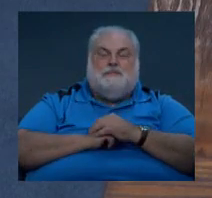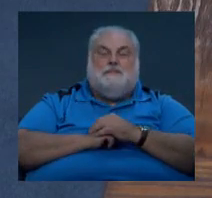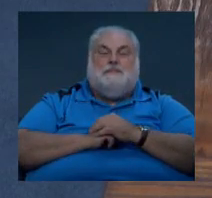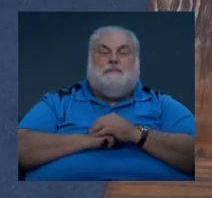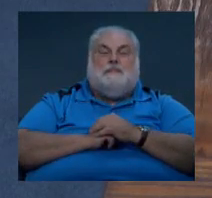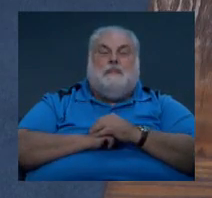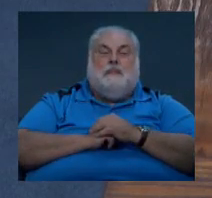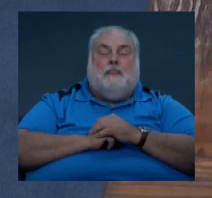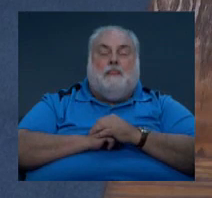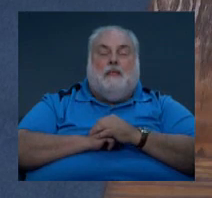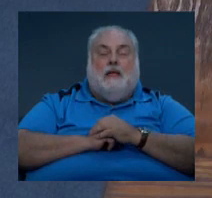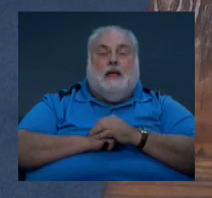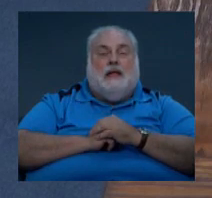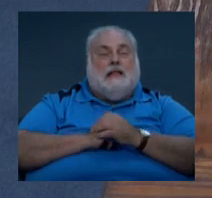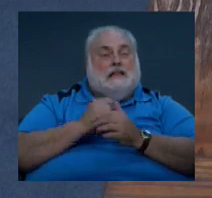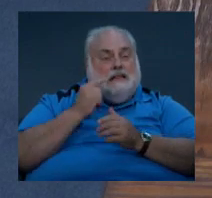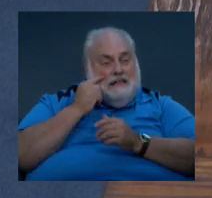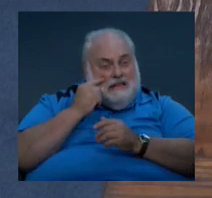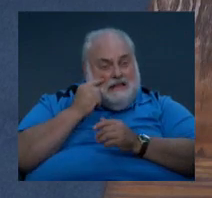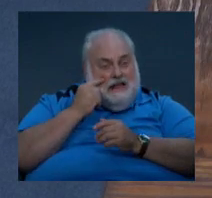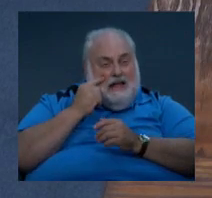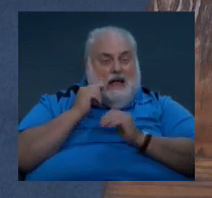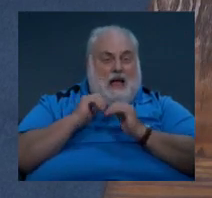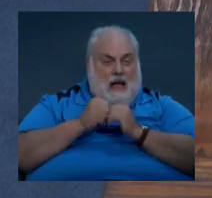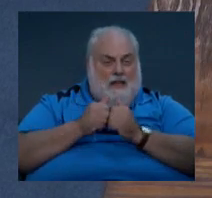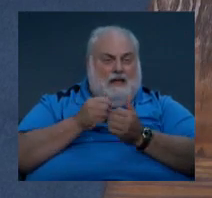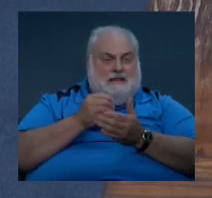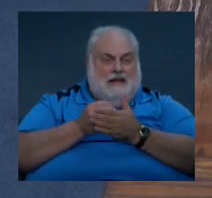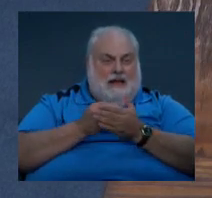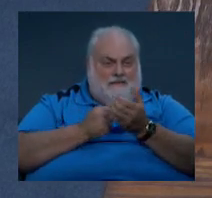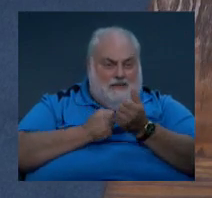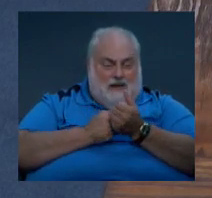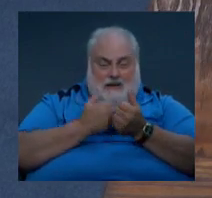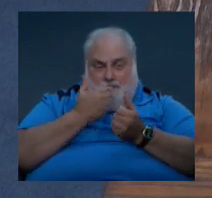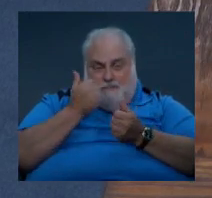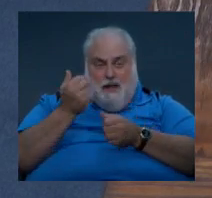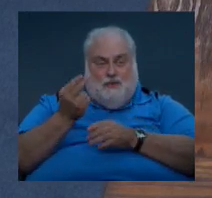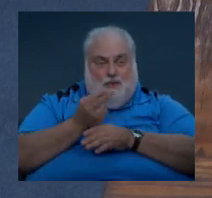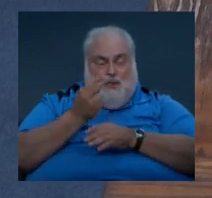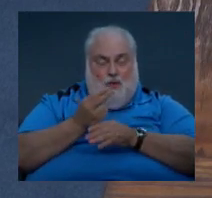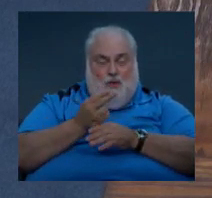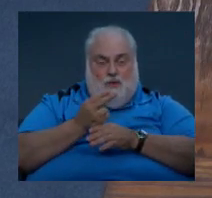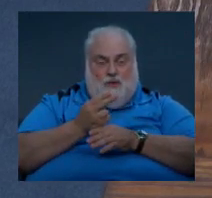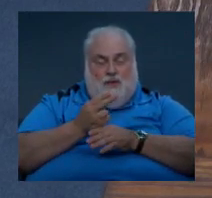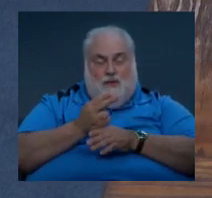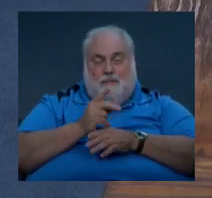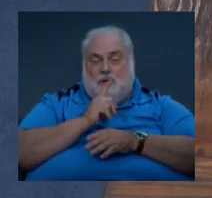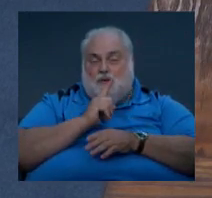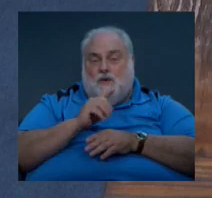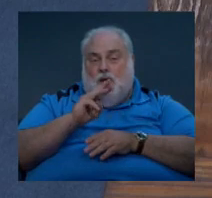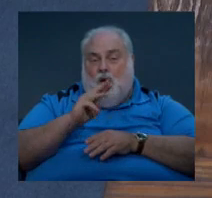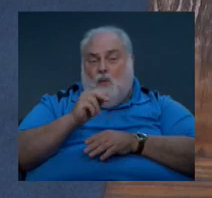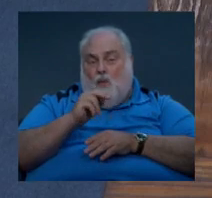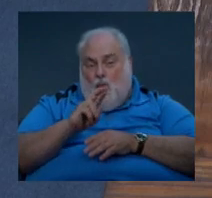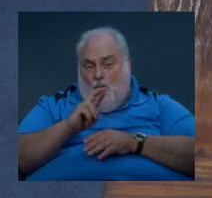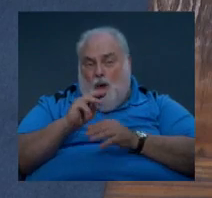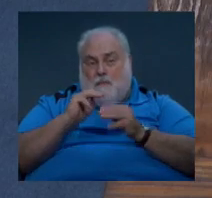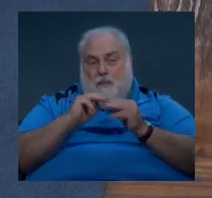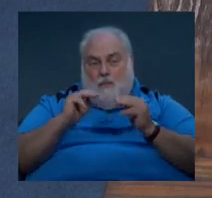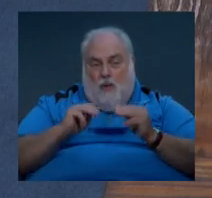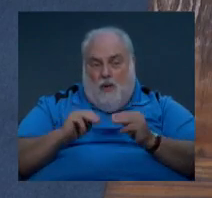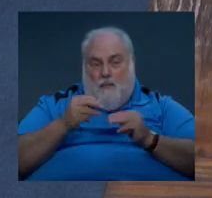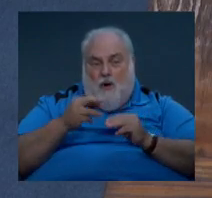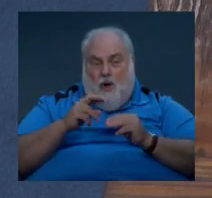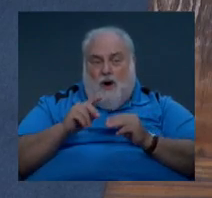the board to be judicious in thinking about how our city funding can be best used to make sure that War Memorial Park is available and usable by